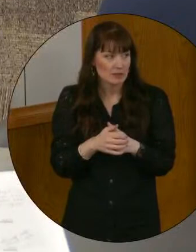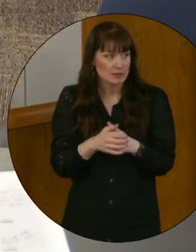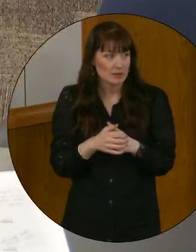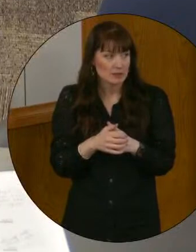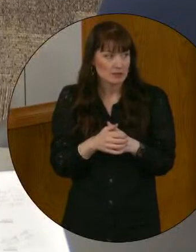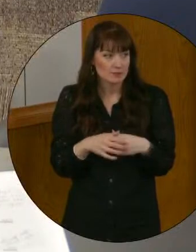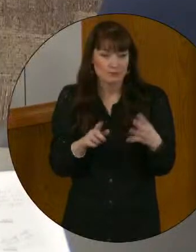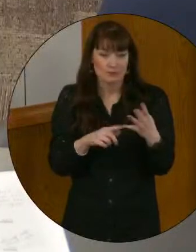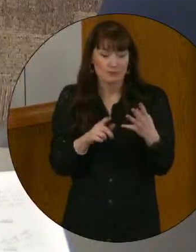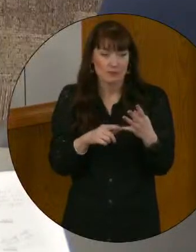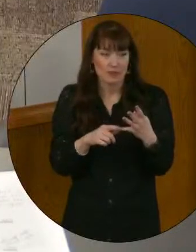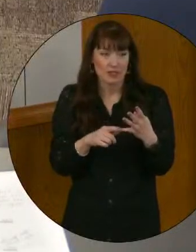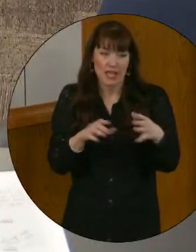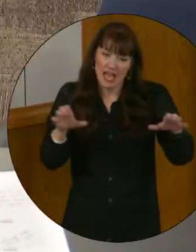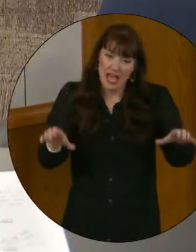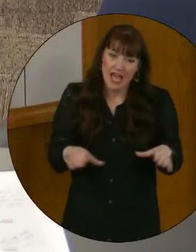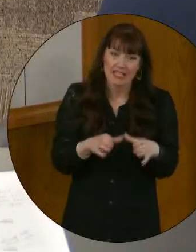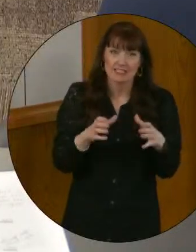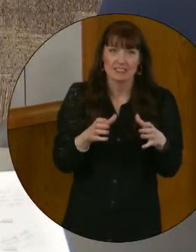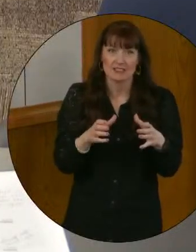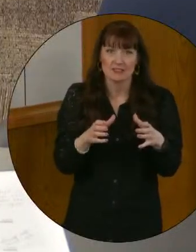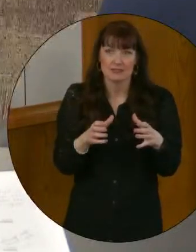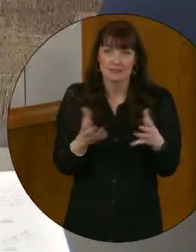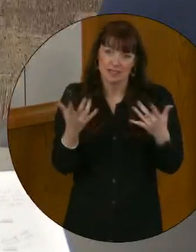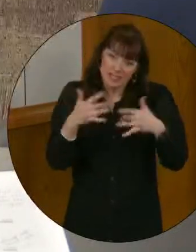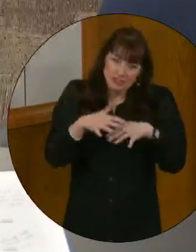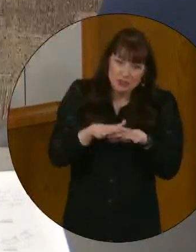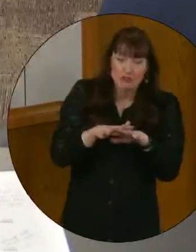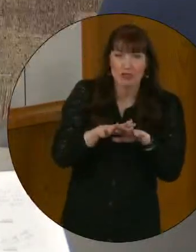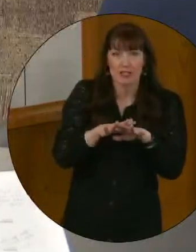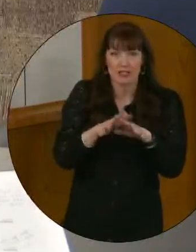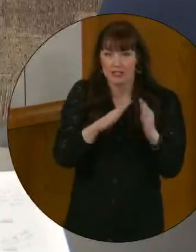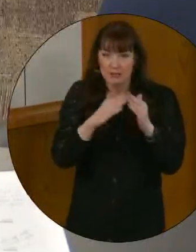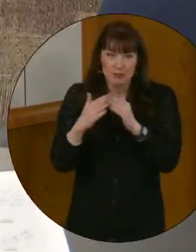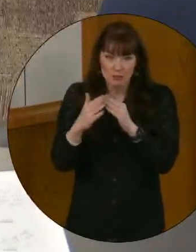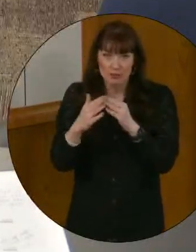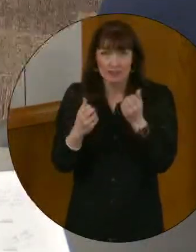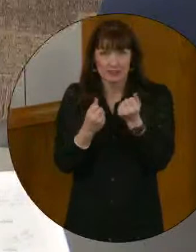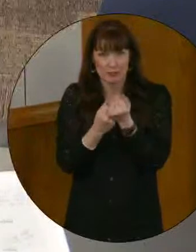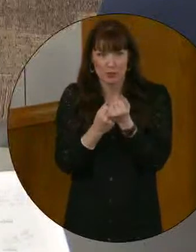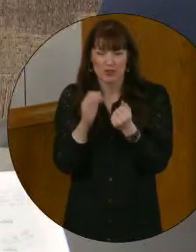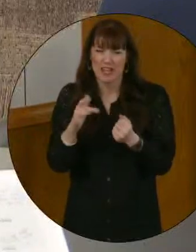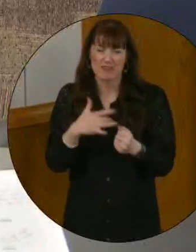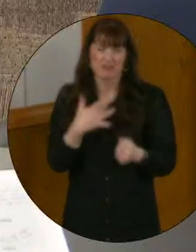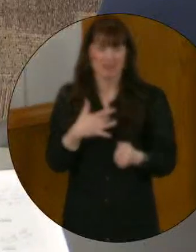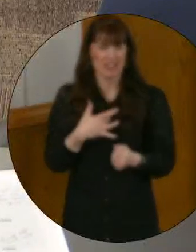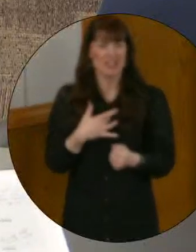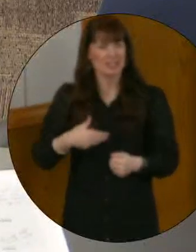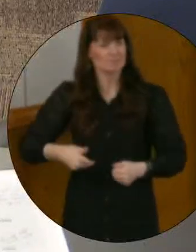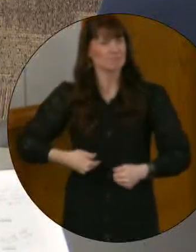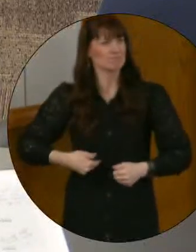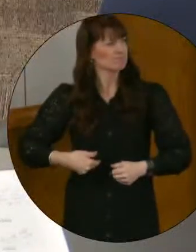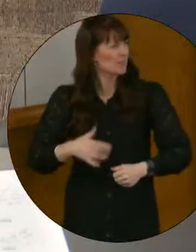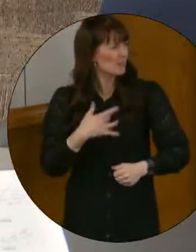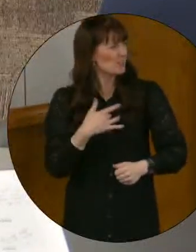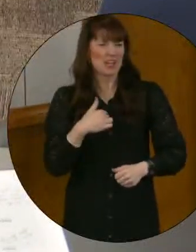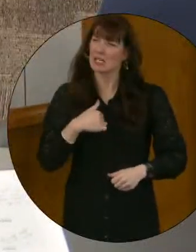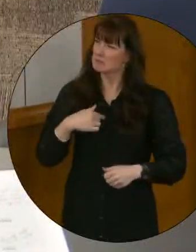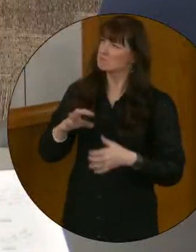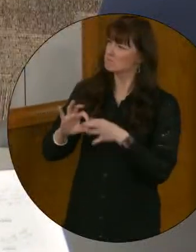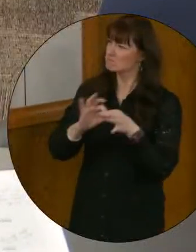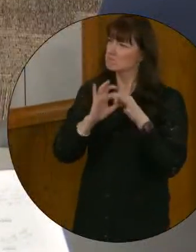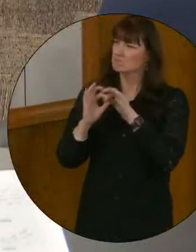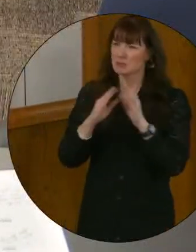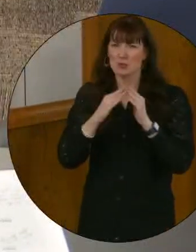Active, integrated community support. They really talked a lot about a sense of community, and so I think that we have some control